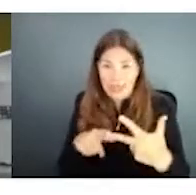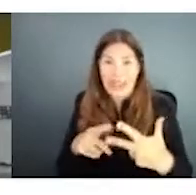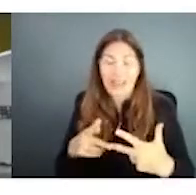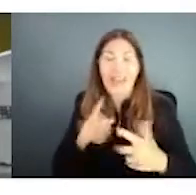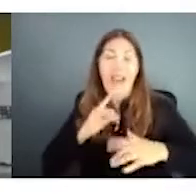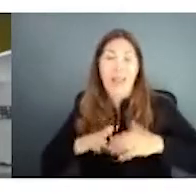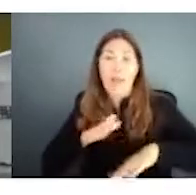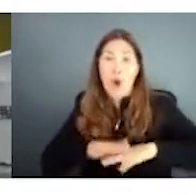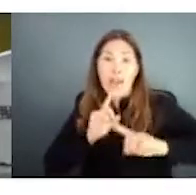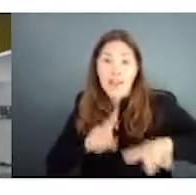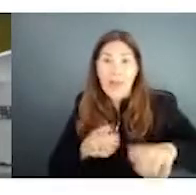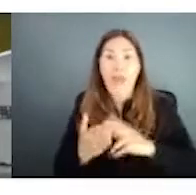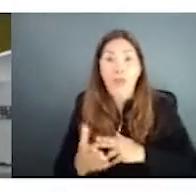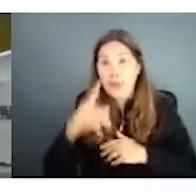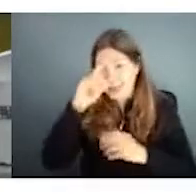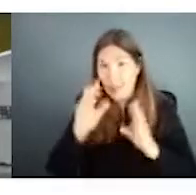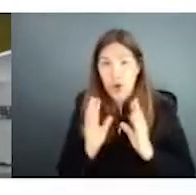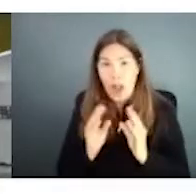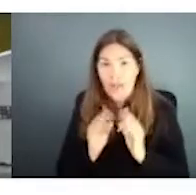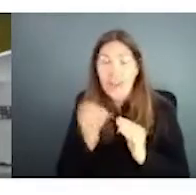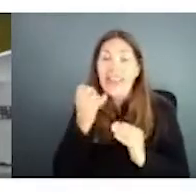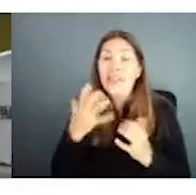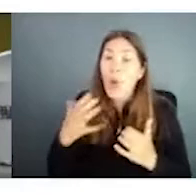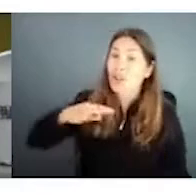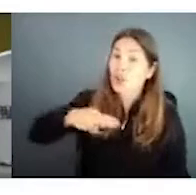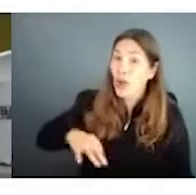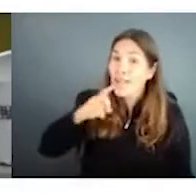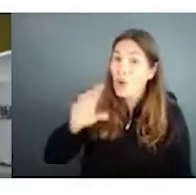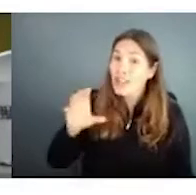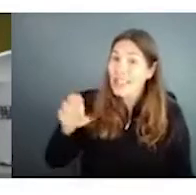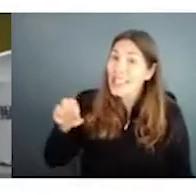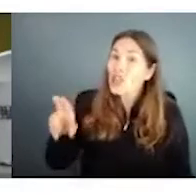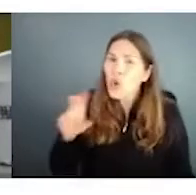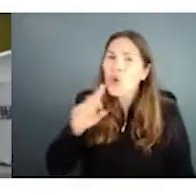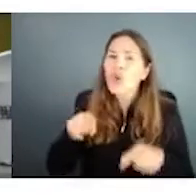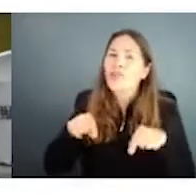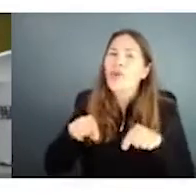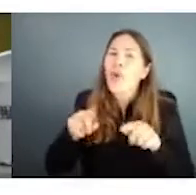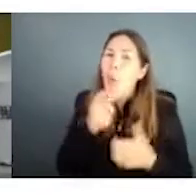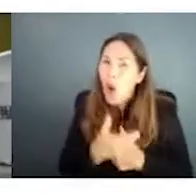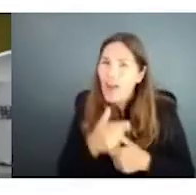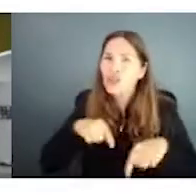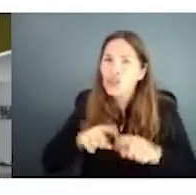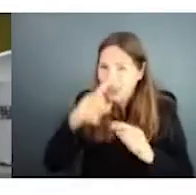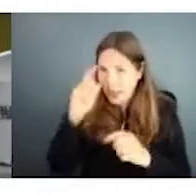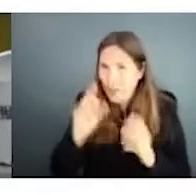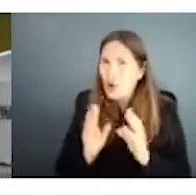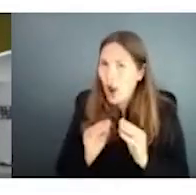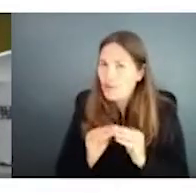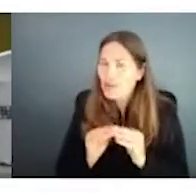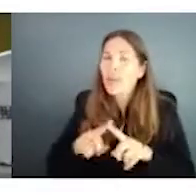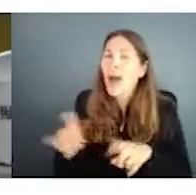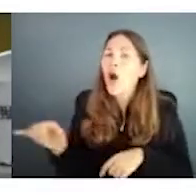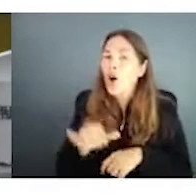through summer conference. And if you want to get CEU credits for those, you'll have to watch them during summer conference. But you'll also see that there is